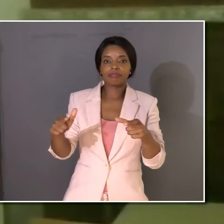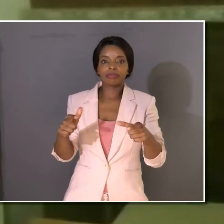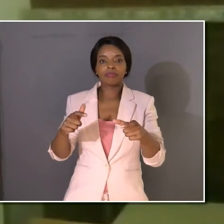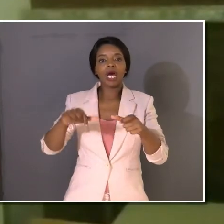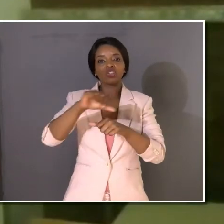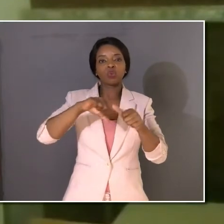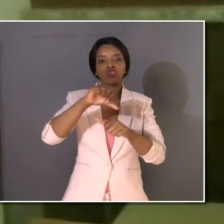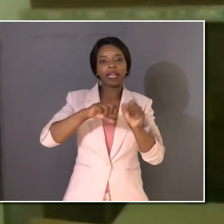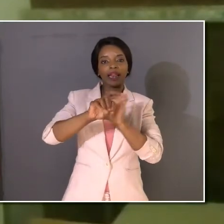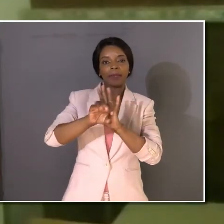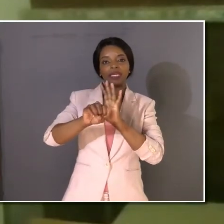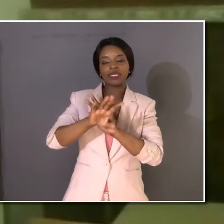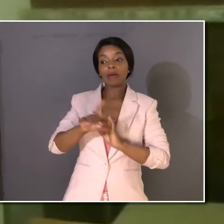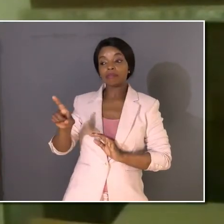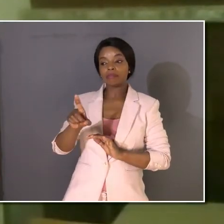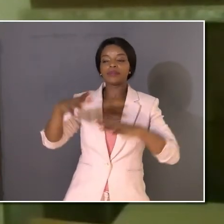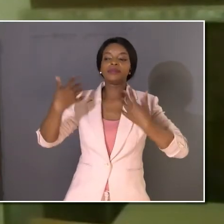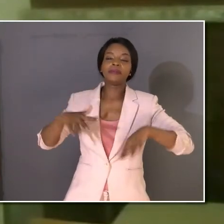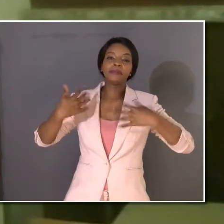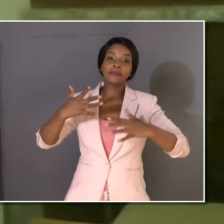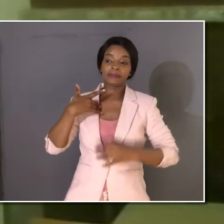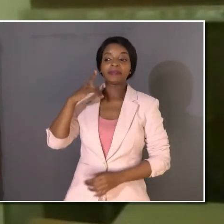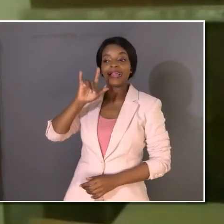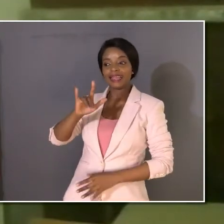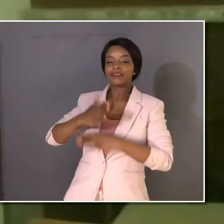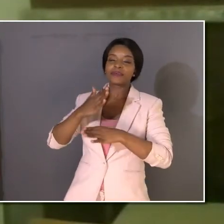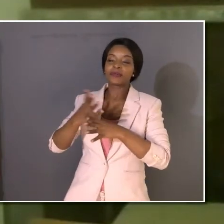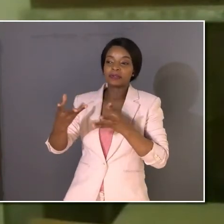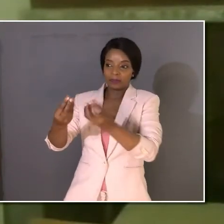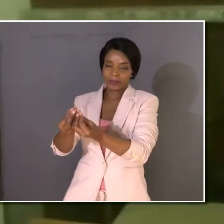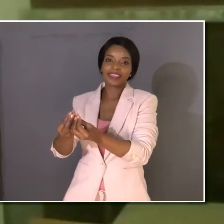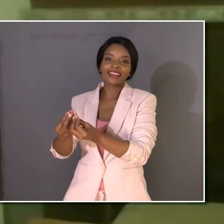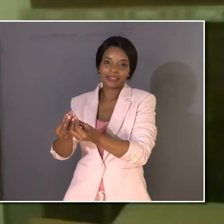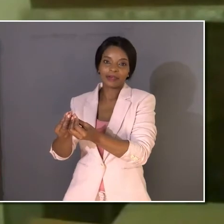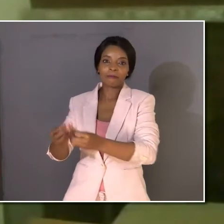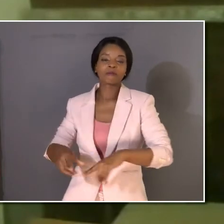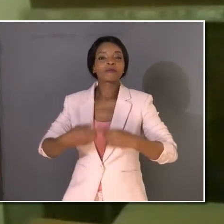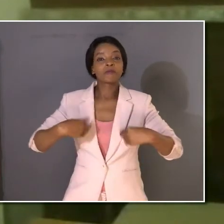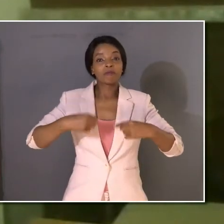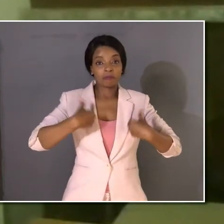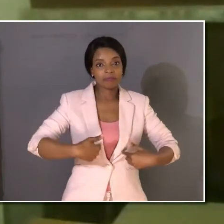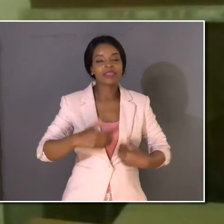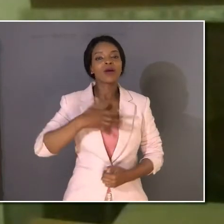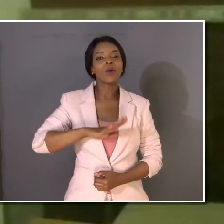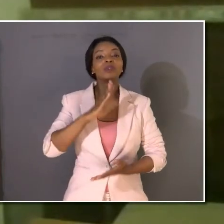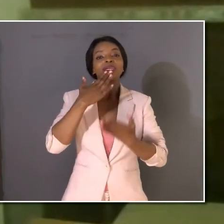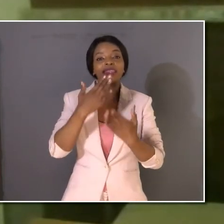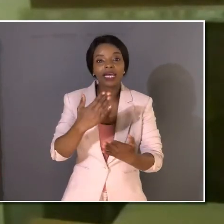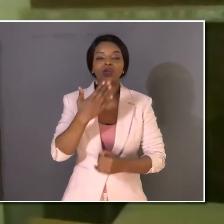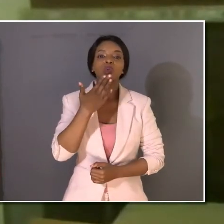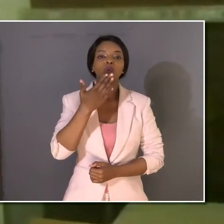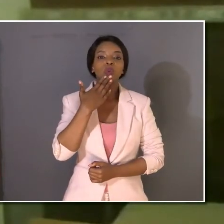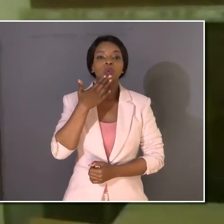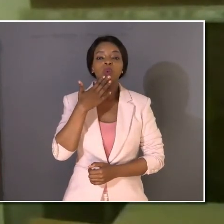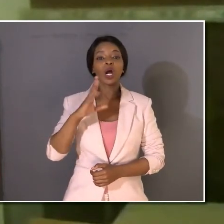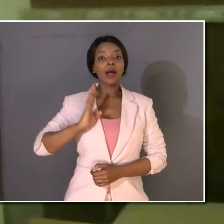guys are wonderful and we love working with you. I want to say thank you to our extraordinary trustees. They put so much